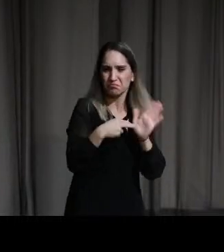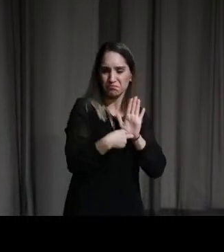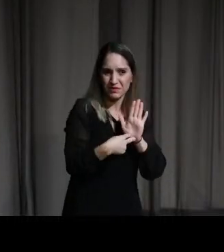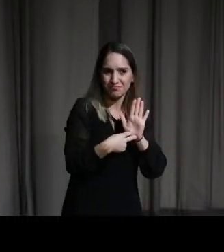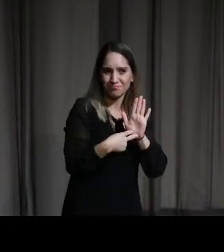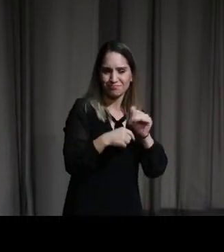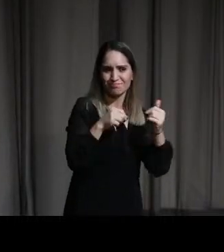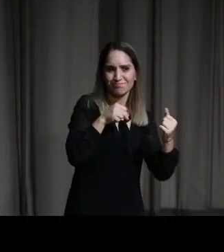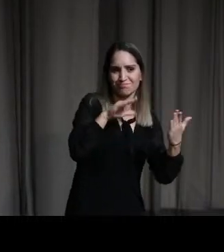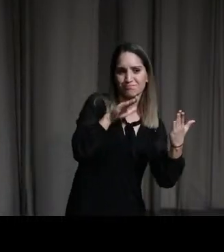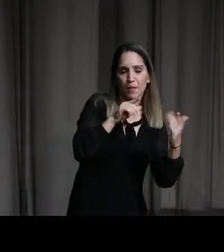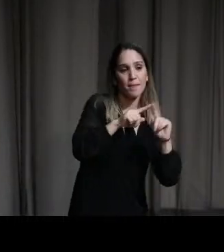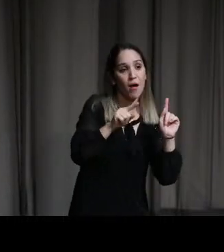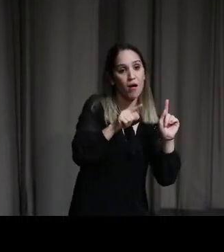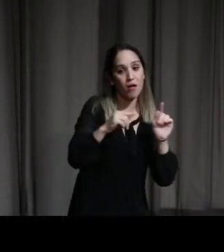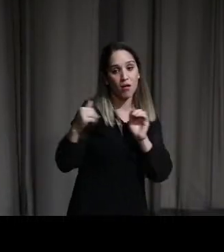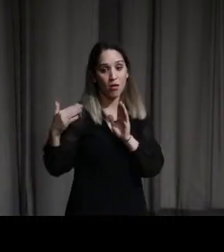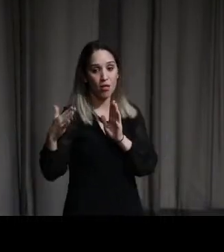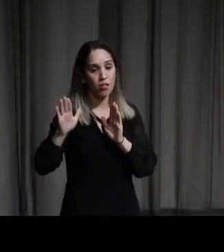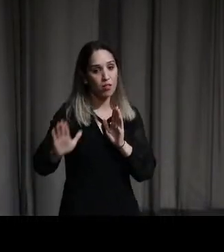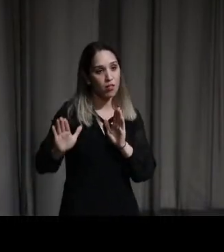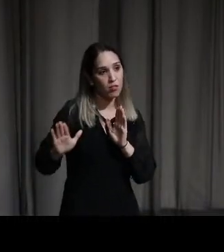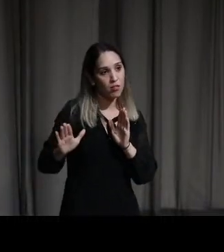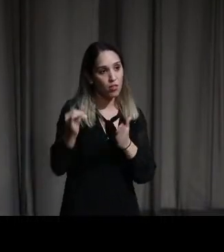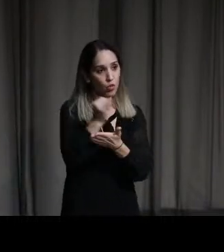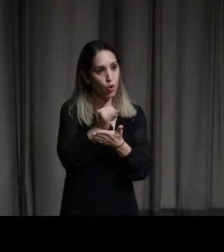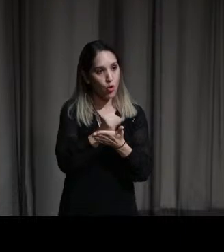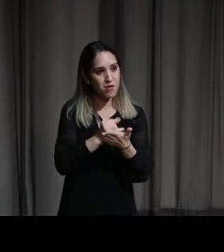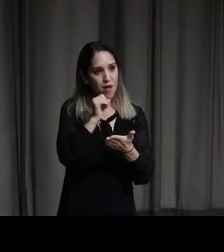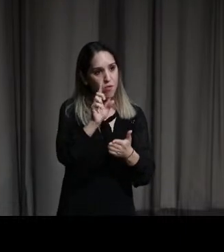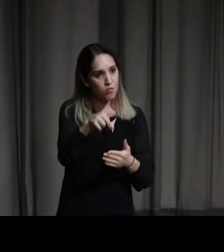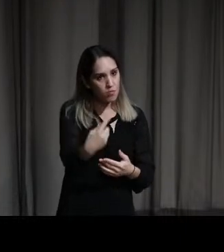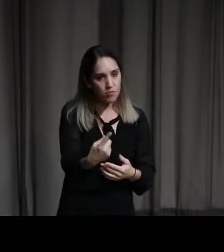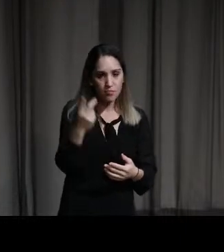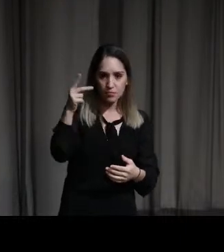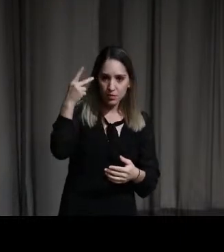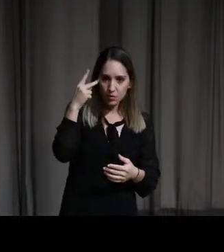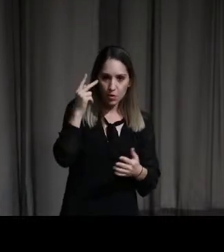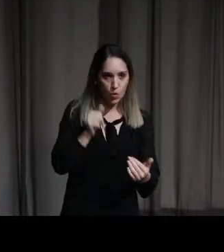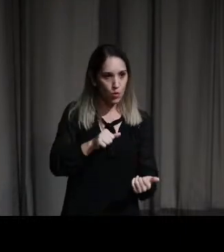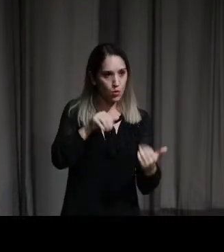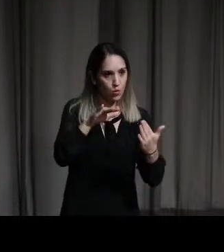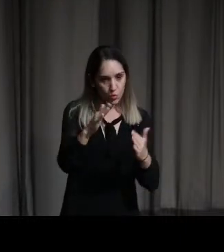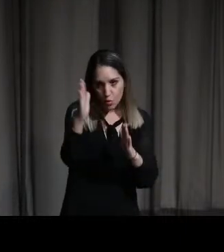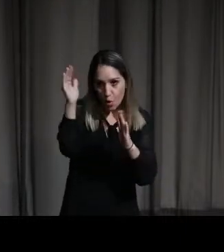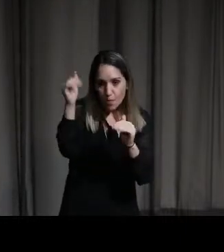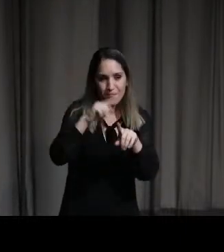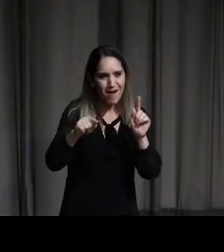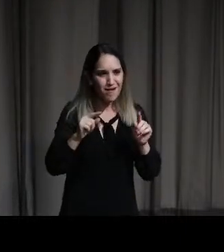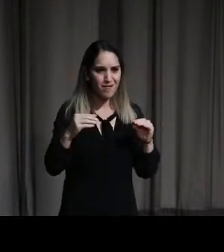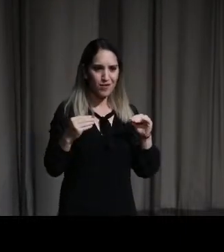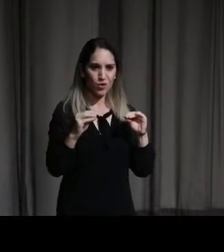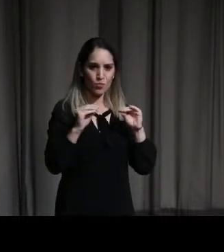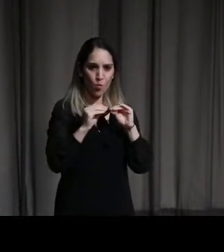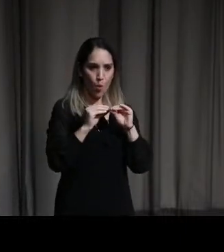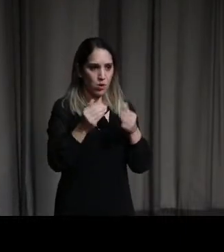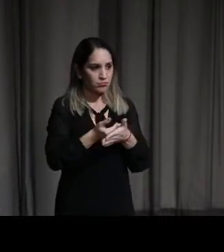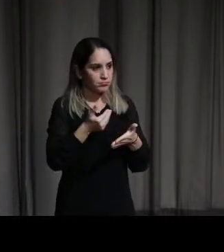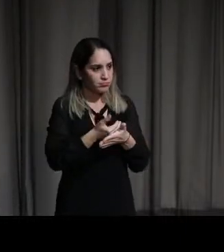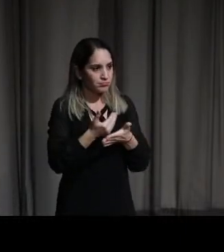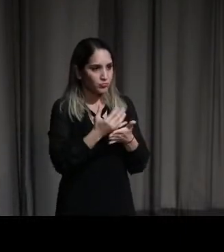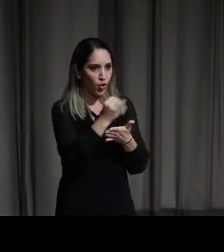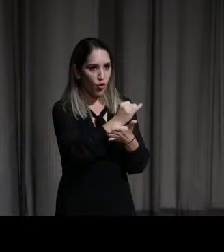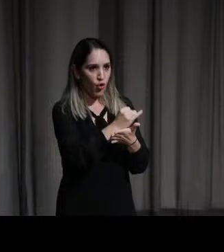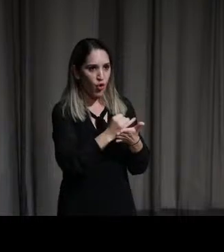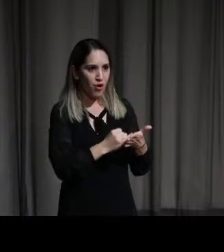there's also a sense, not just of political hope, but this idea of kind of a new political project that is going to give greater access to the